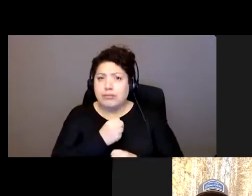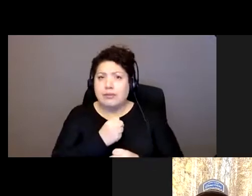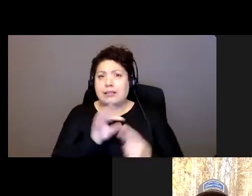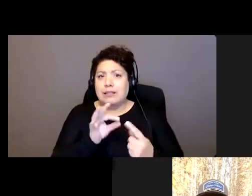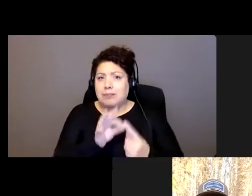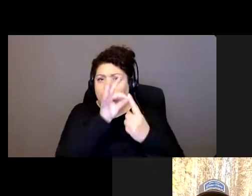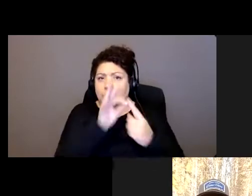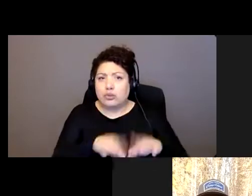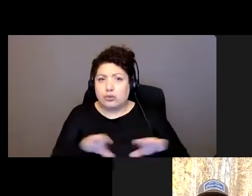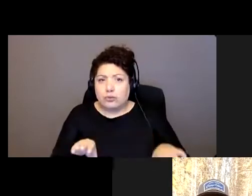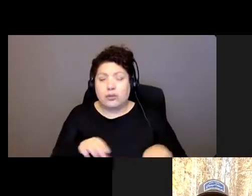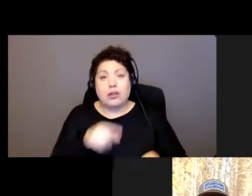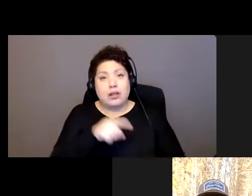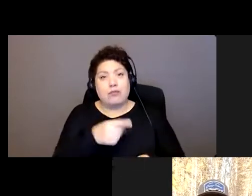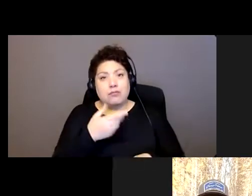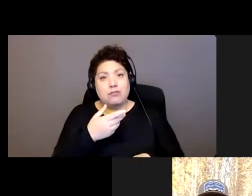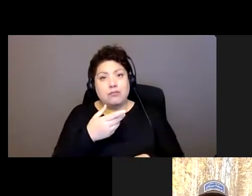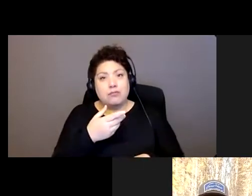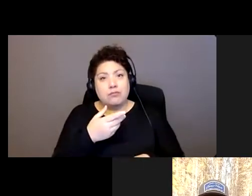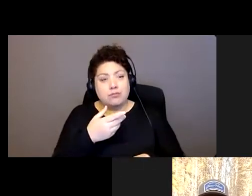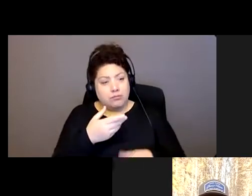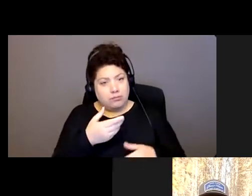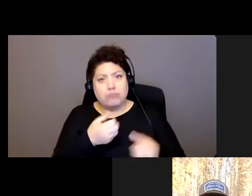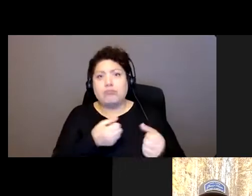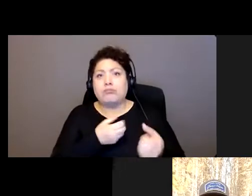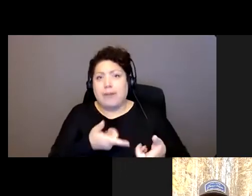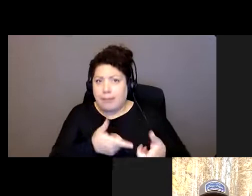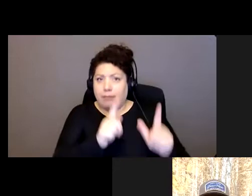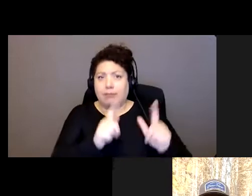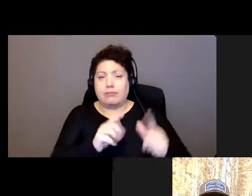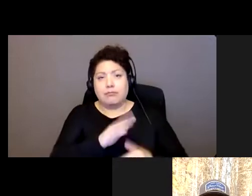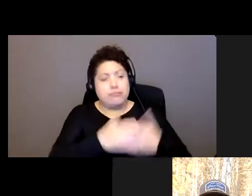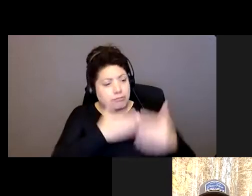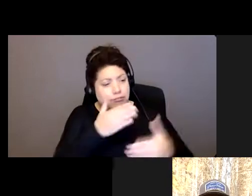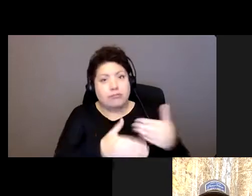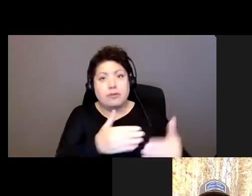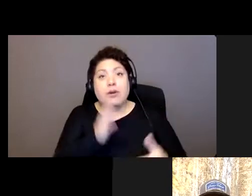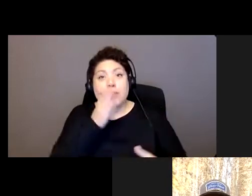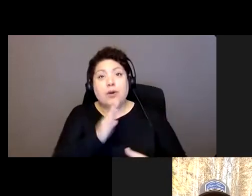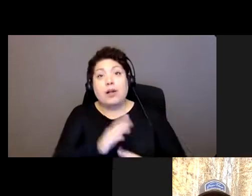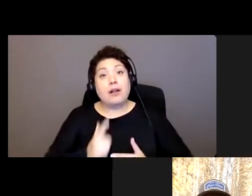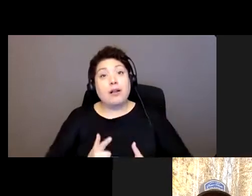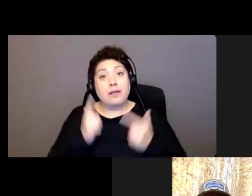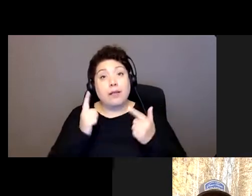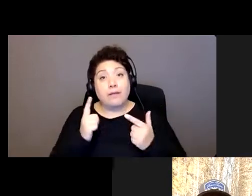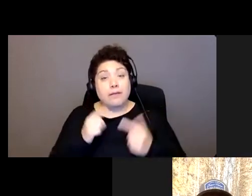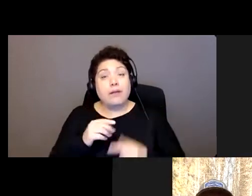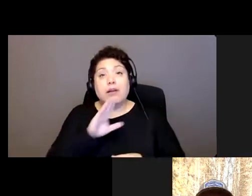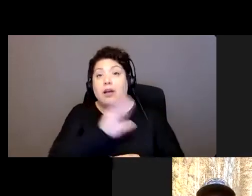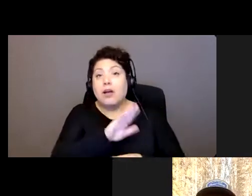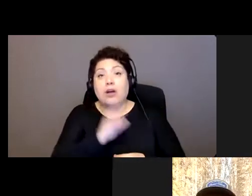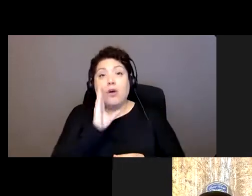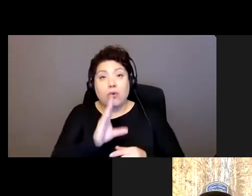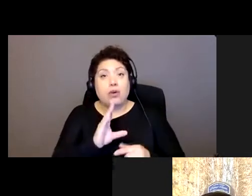children that was born that way, and that they were going to carry the life in their own way, and